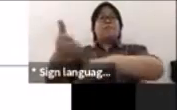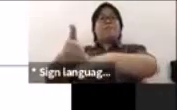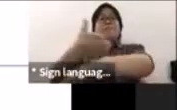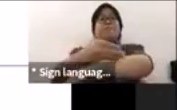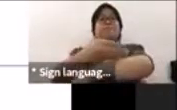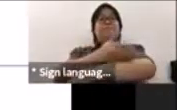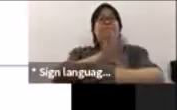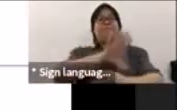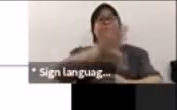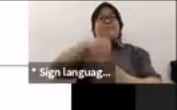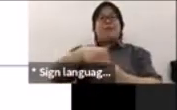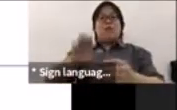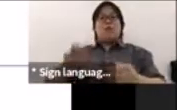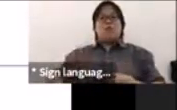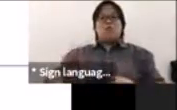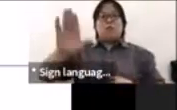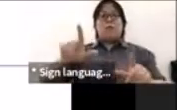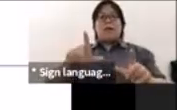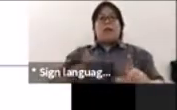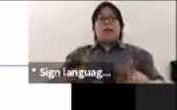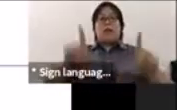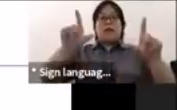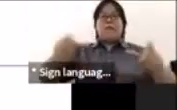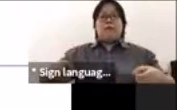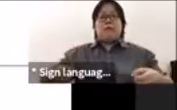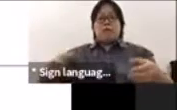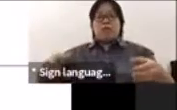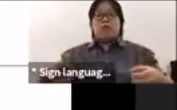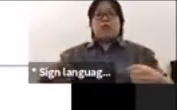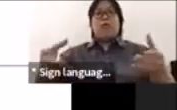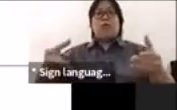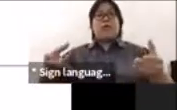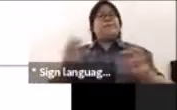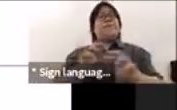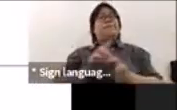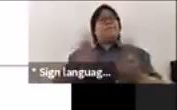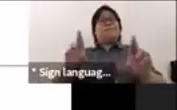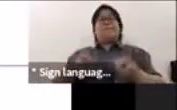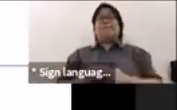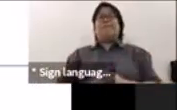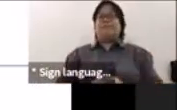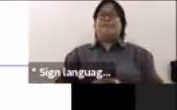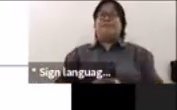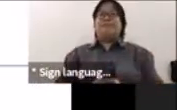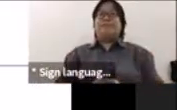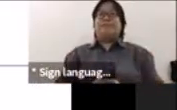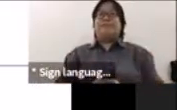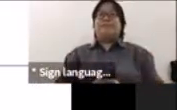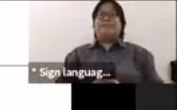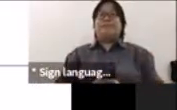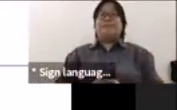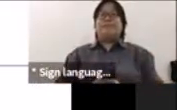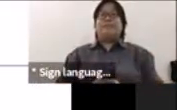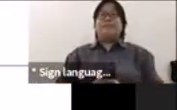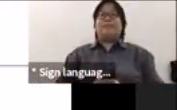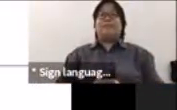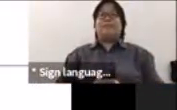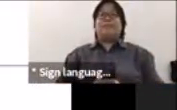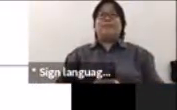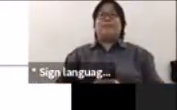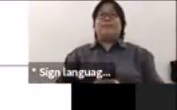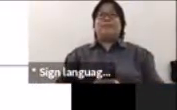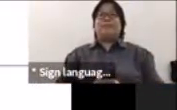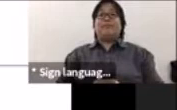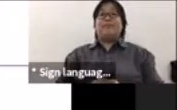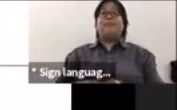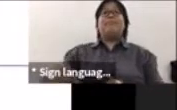the ramp, lift, and wheelchair at the healthcare service are available. For example, at PEC, they said,